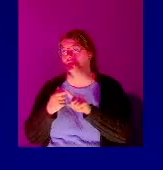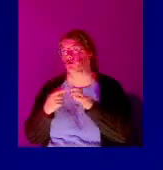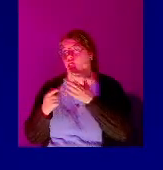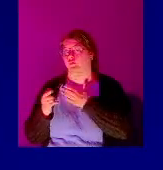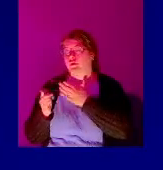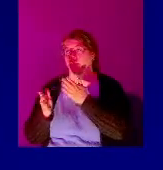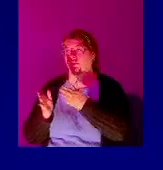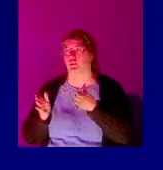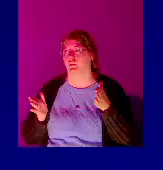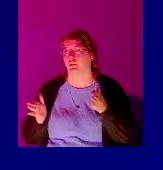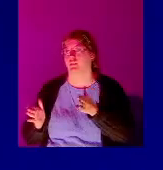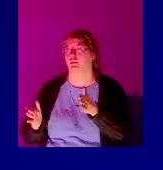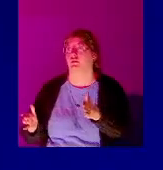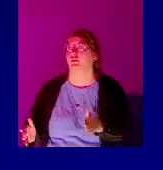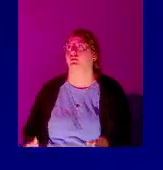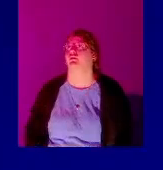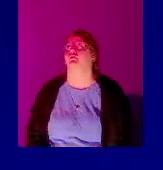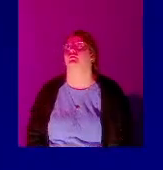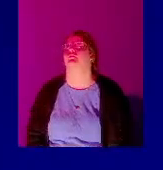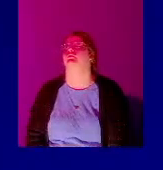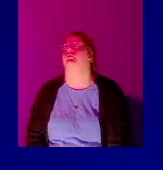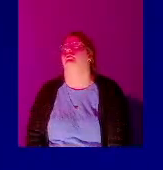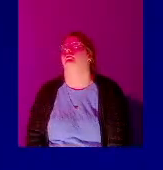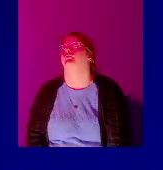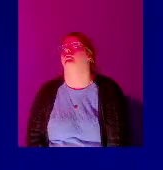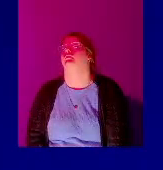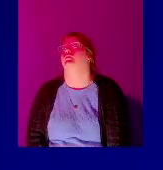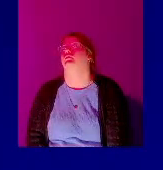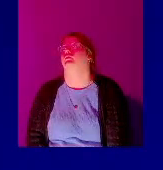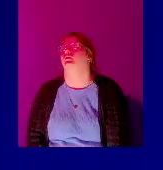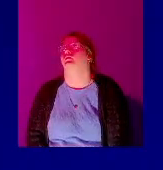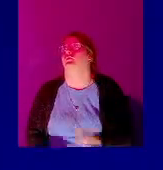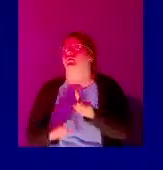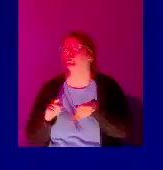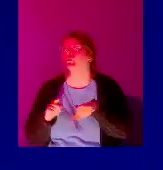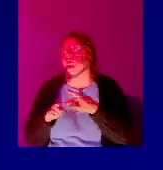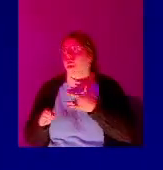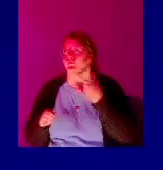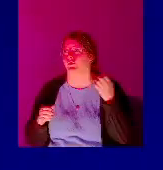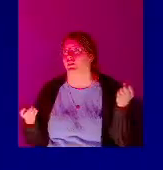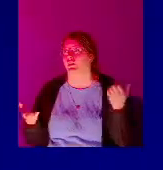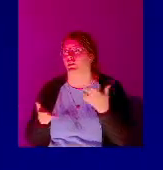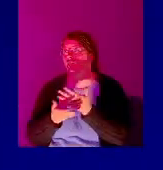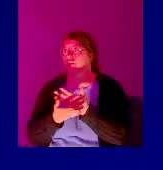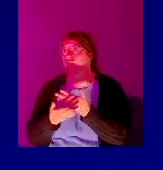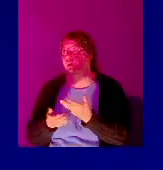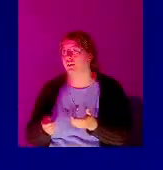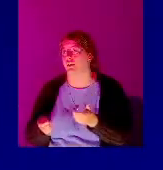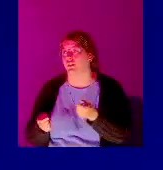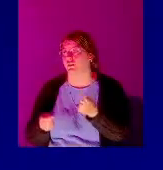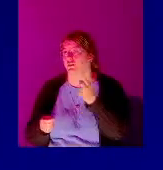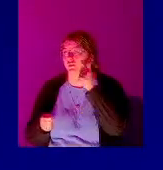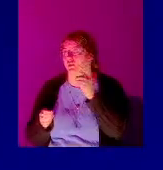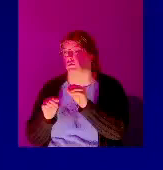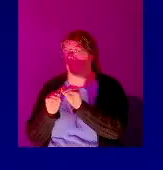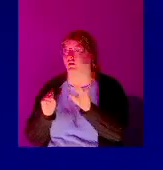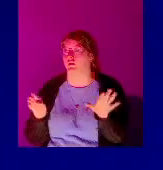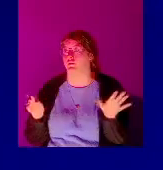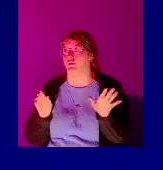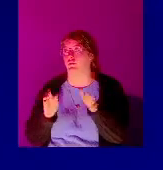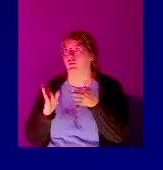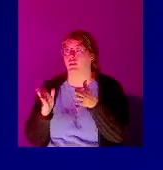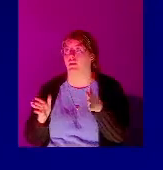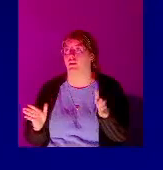my path. When I feel afraid, I think I've lost my